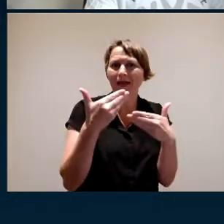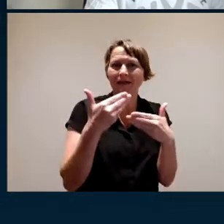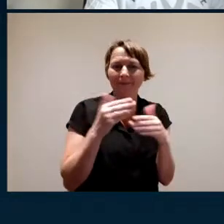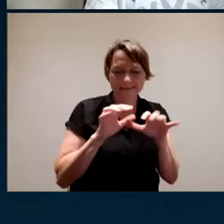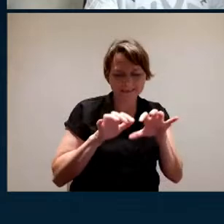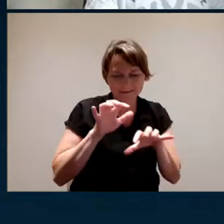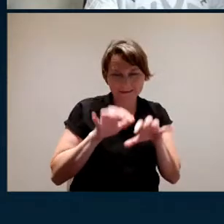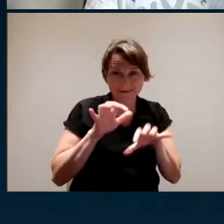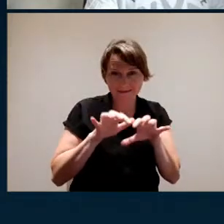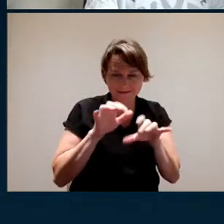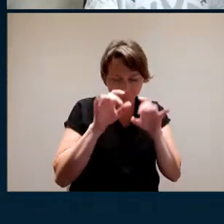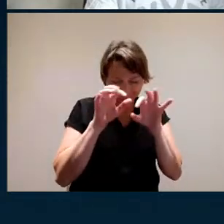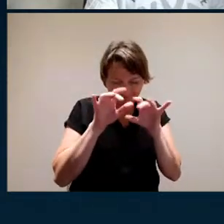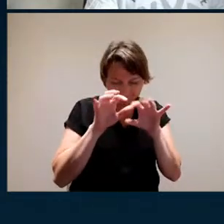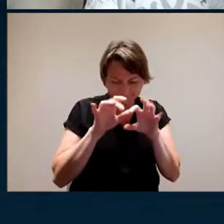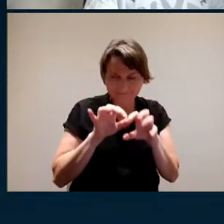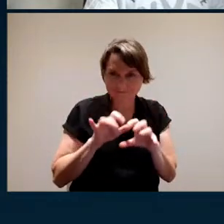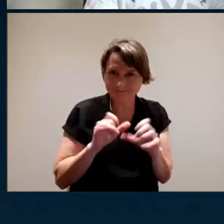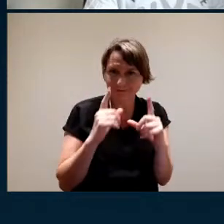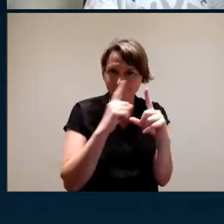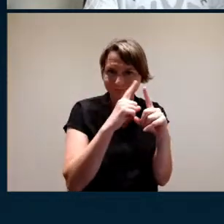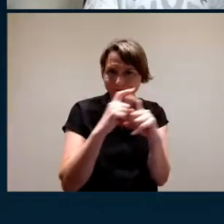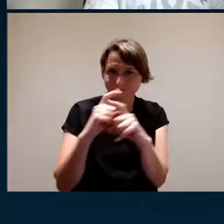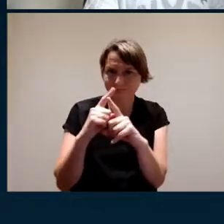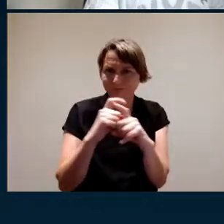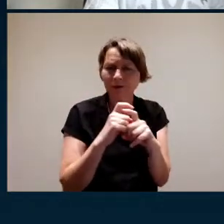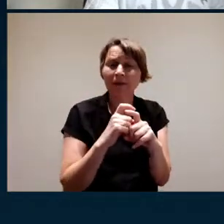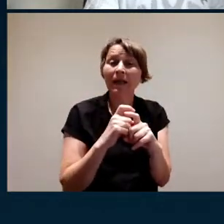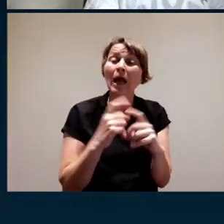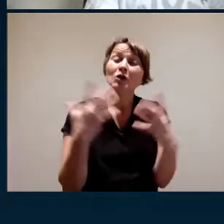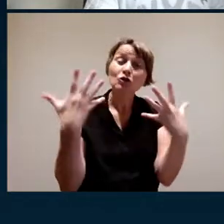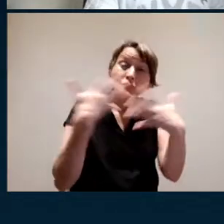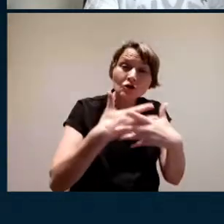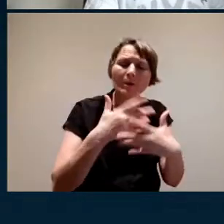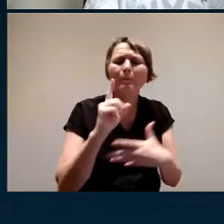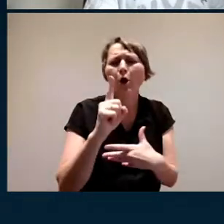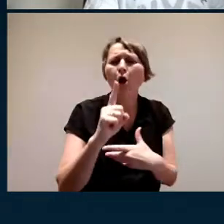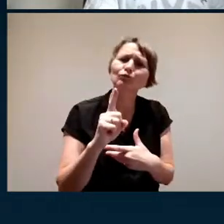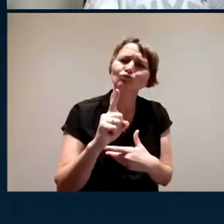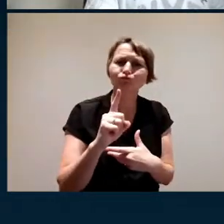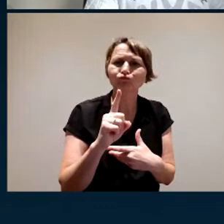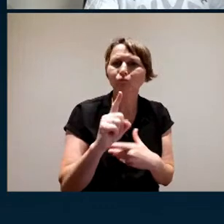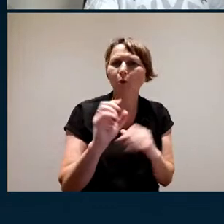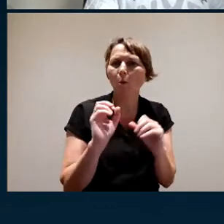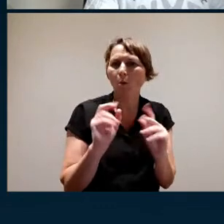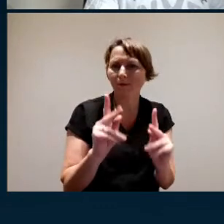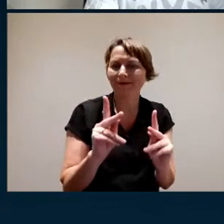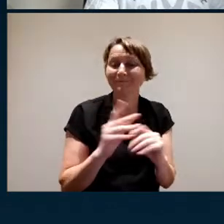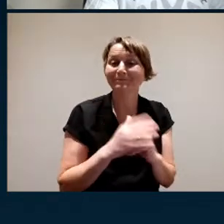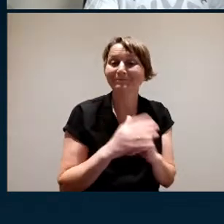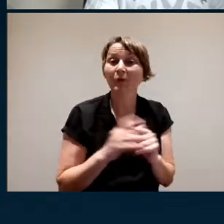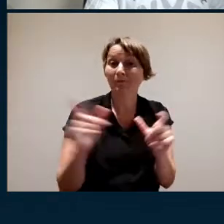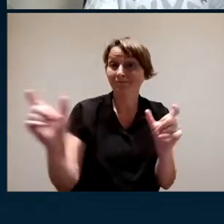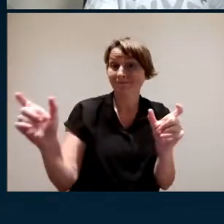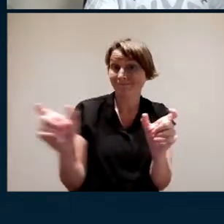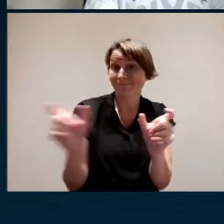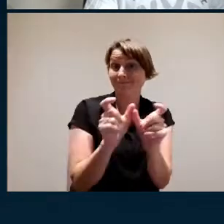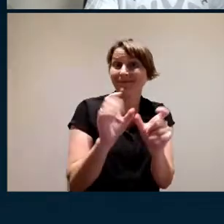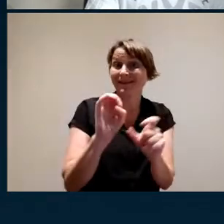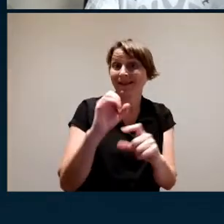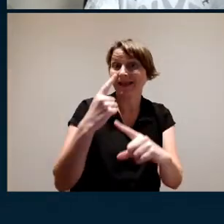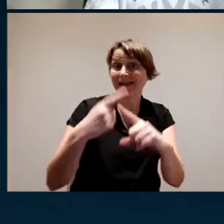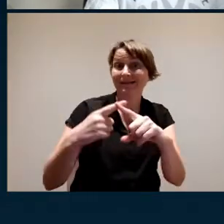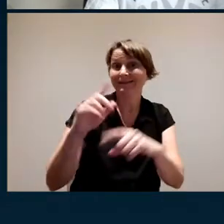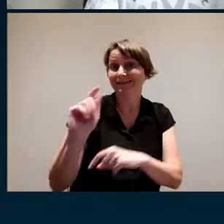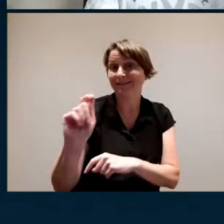this is not too complicated, but straightforward as well. An extension with